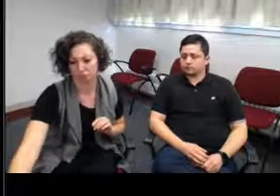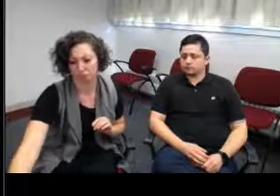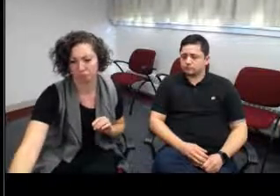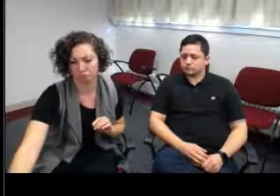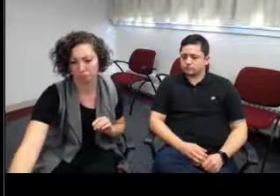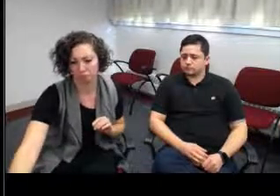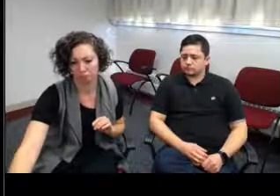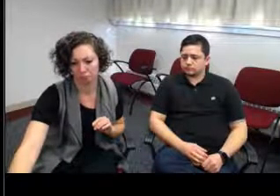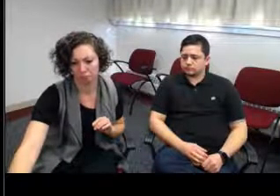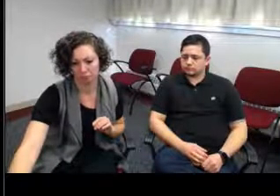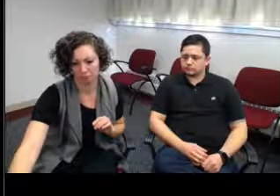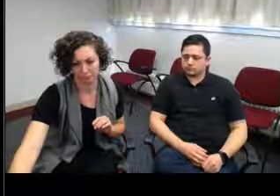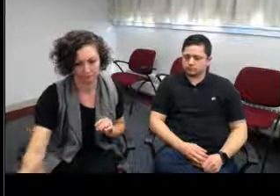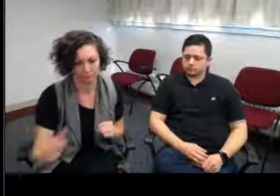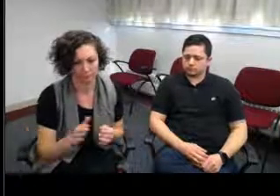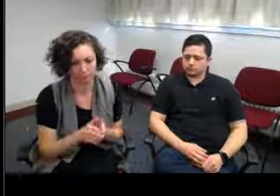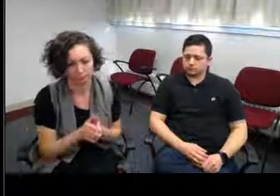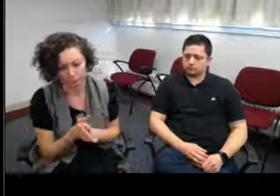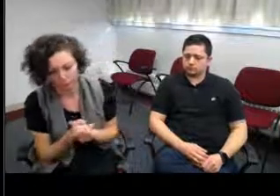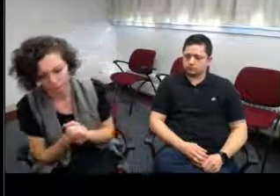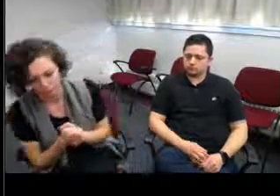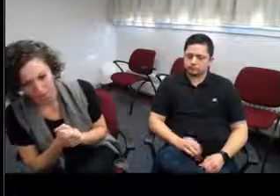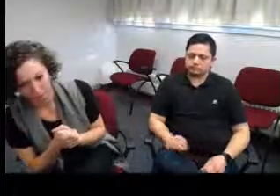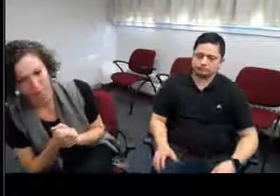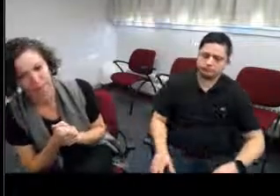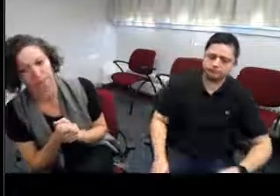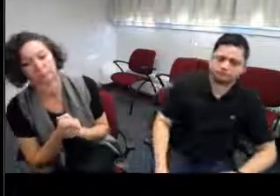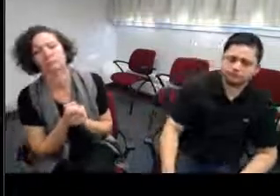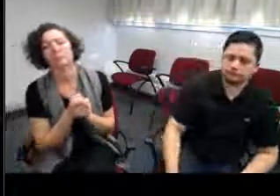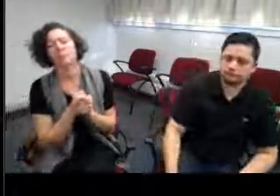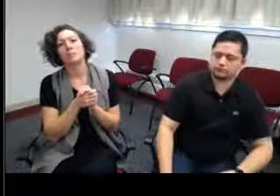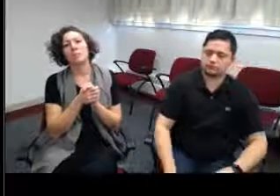their life and some of the mental health situations you may see.